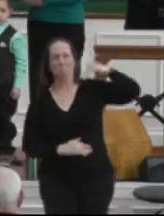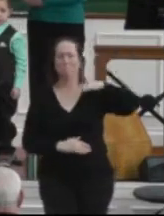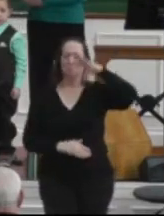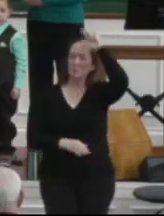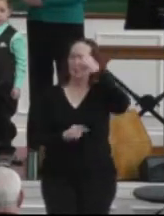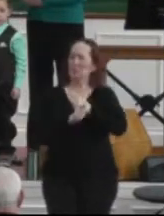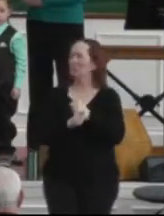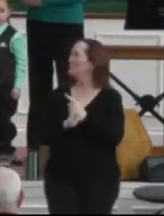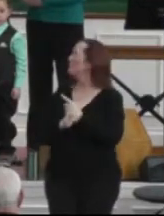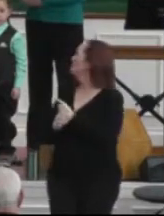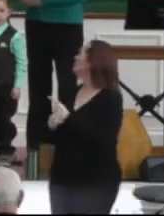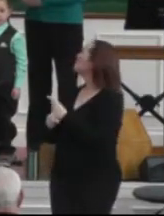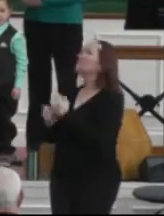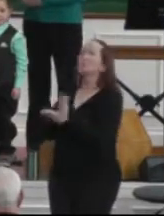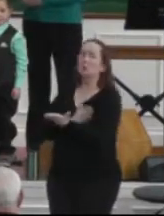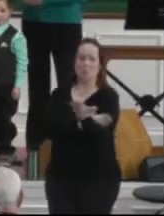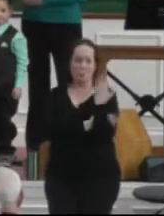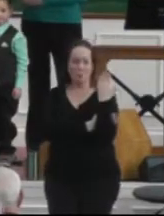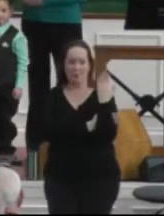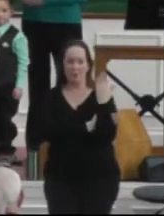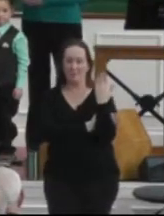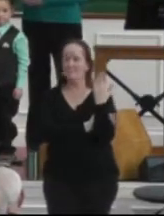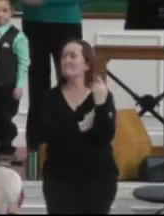And so this morning,